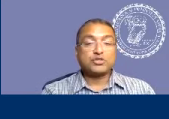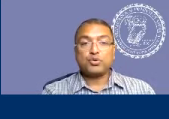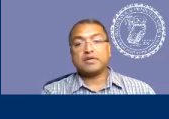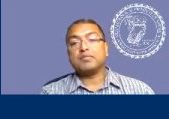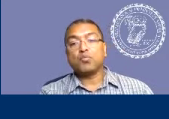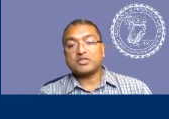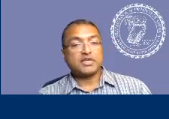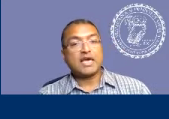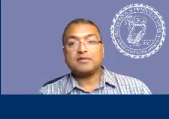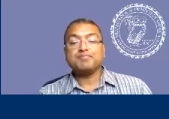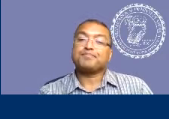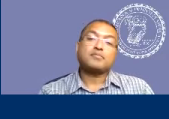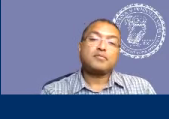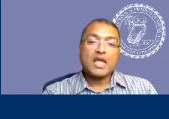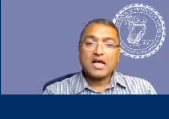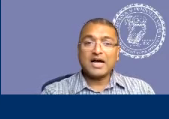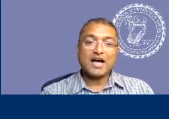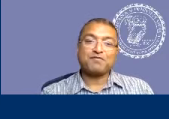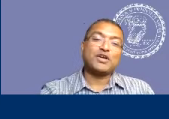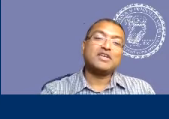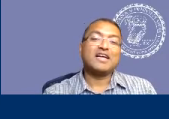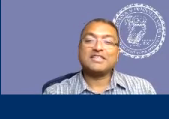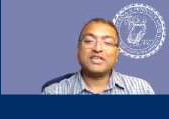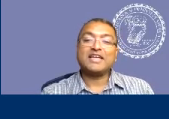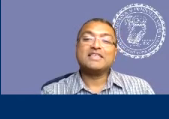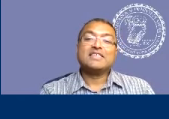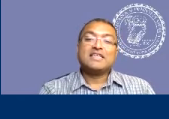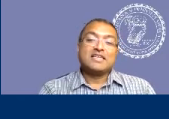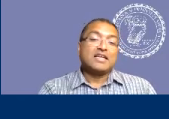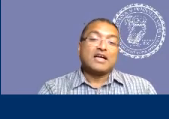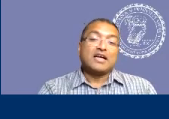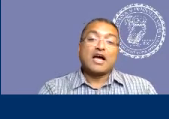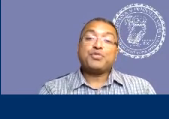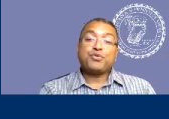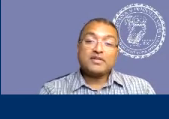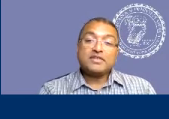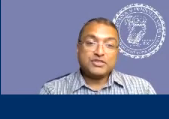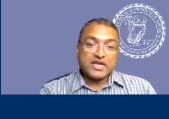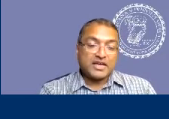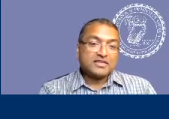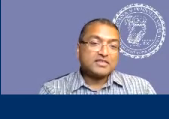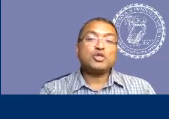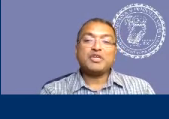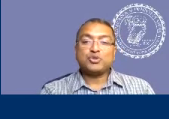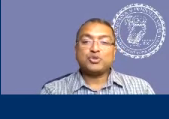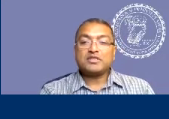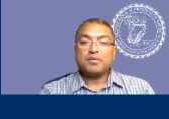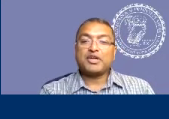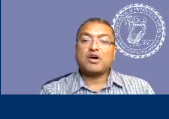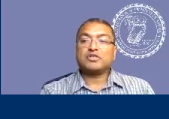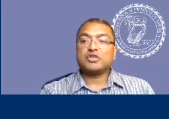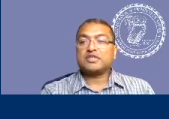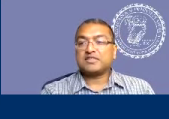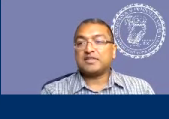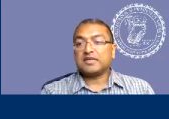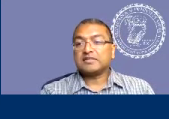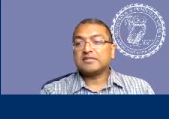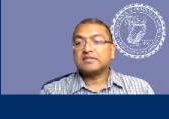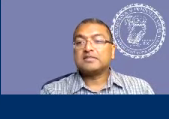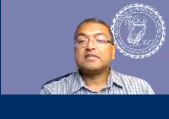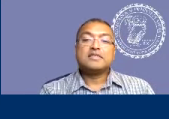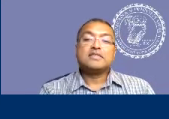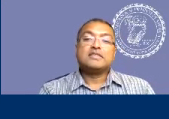as well so you can watch it again after today. I'm thrilled today to be joined by Dr. Krish